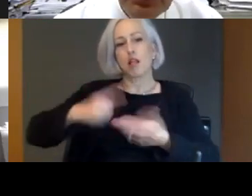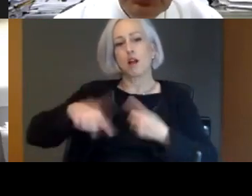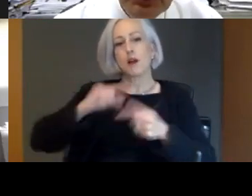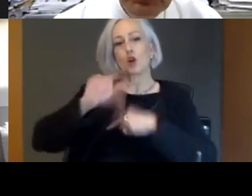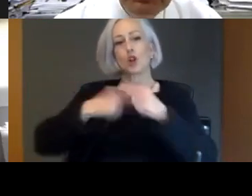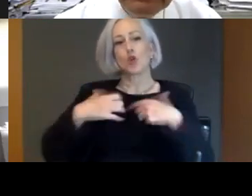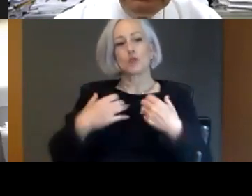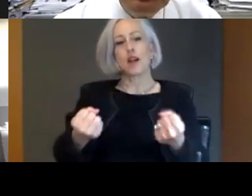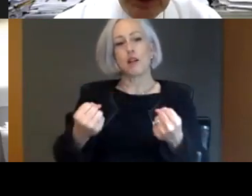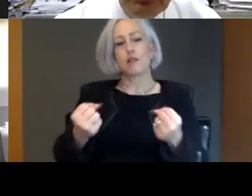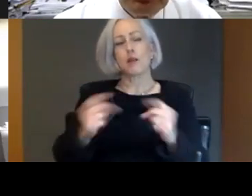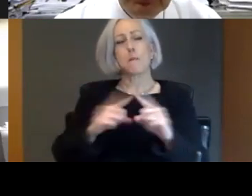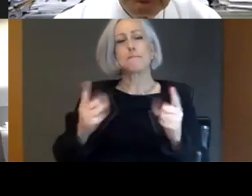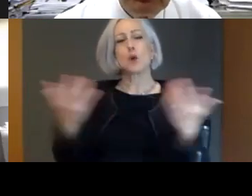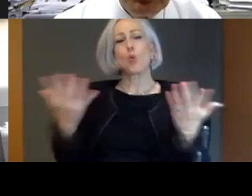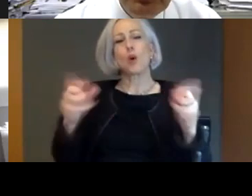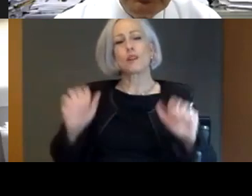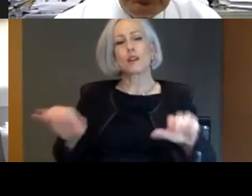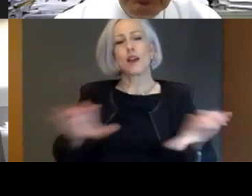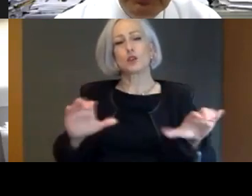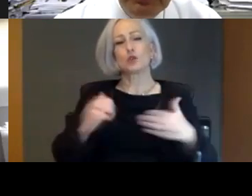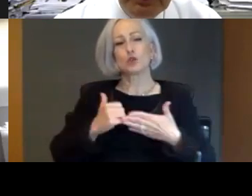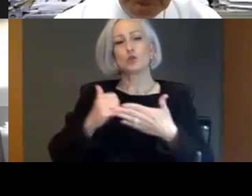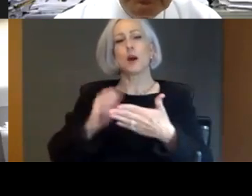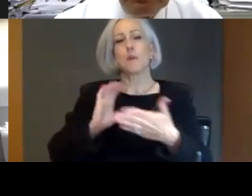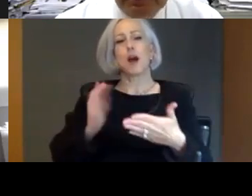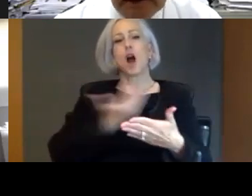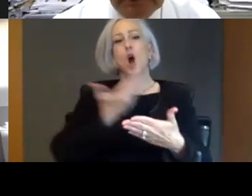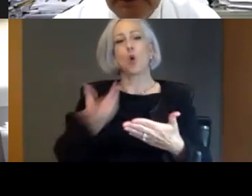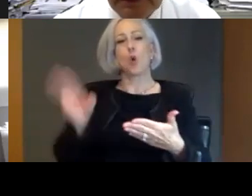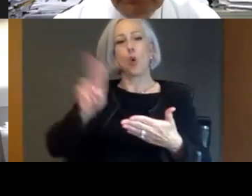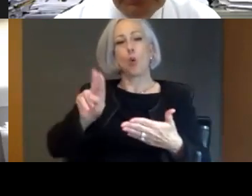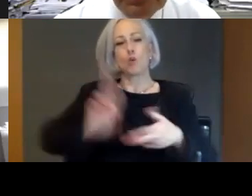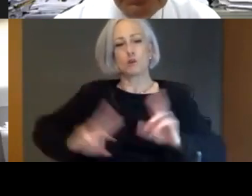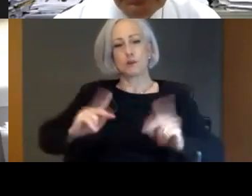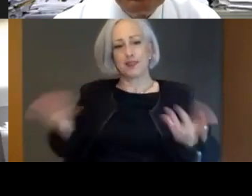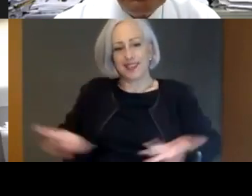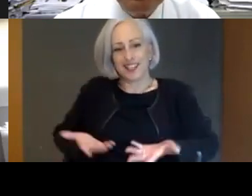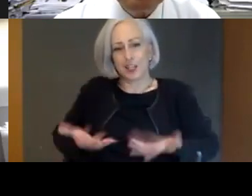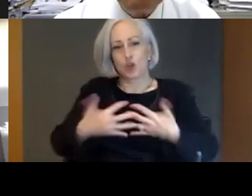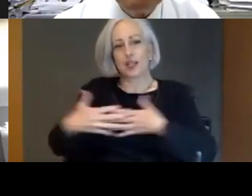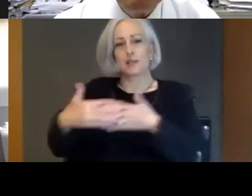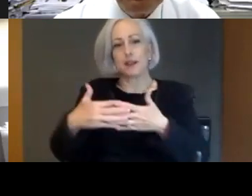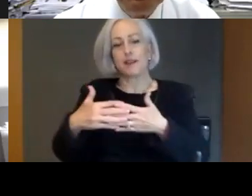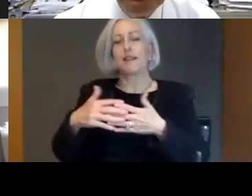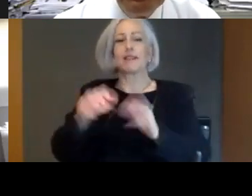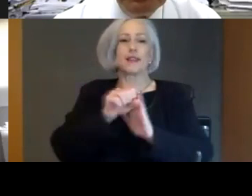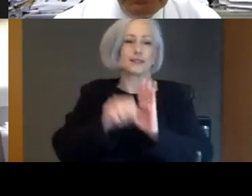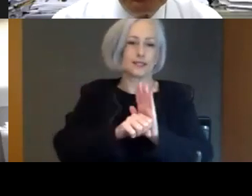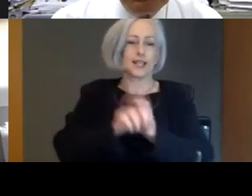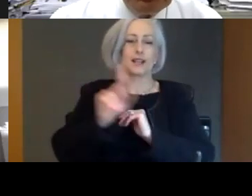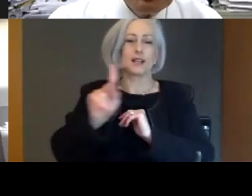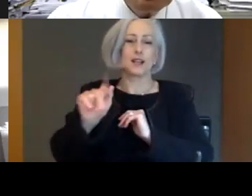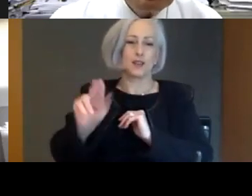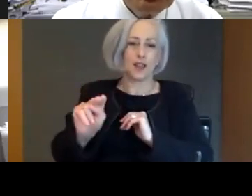can do to help our own people, say even in the states of Kansas and Missouri?